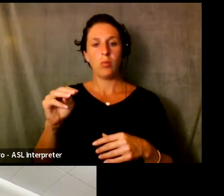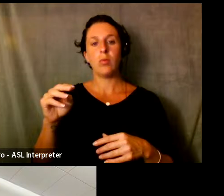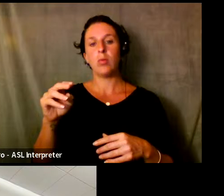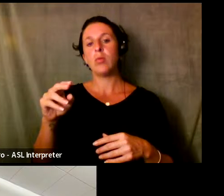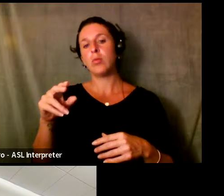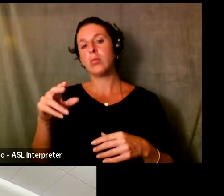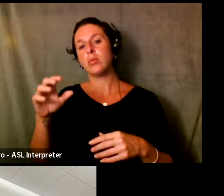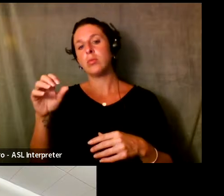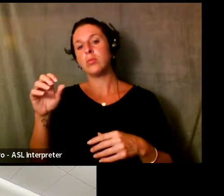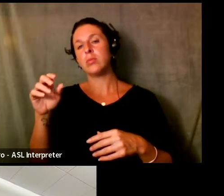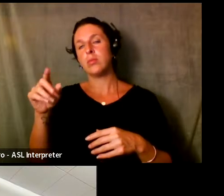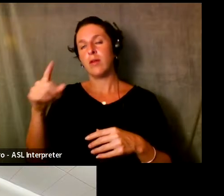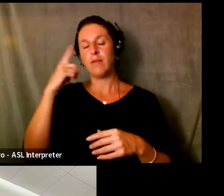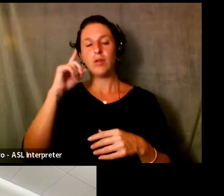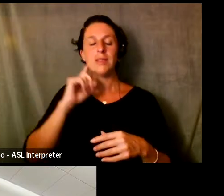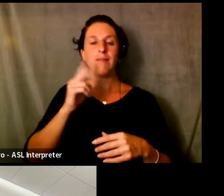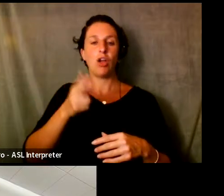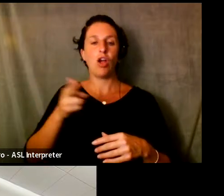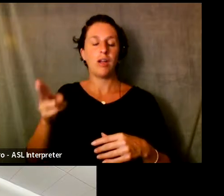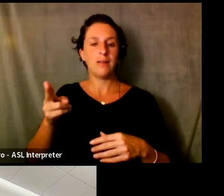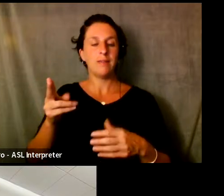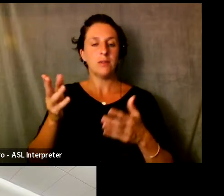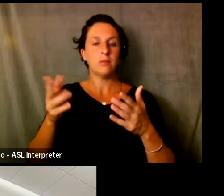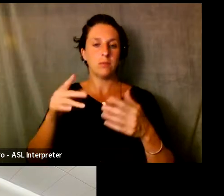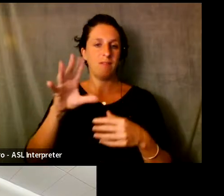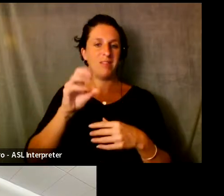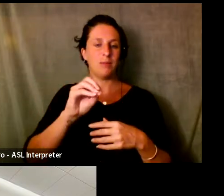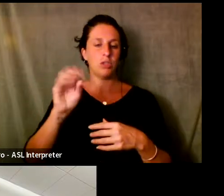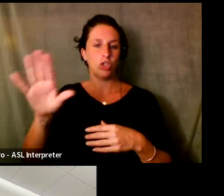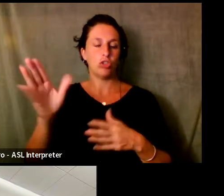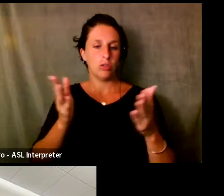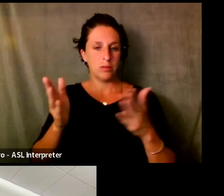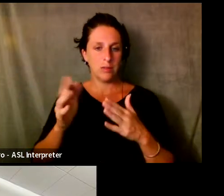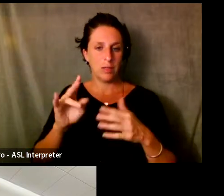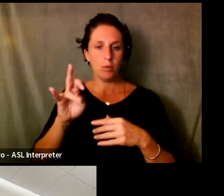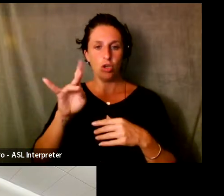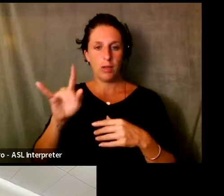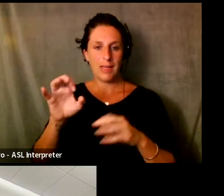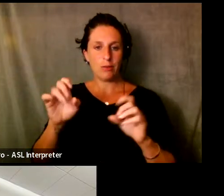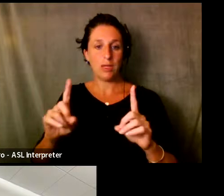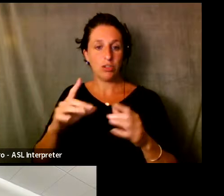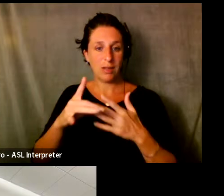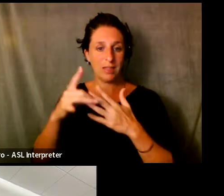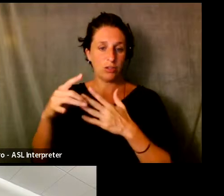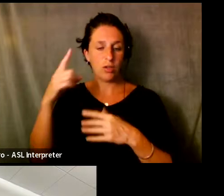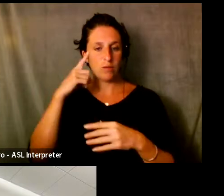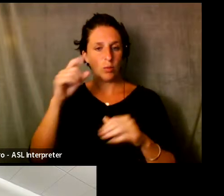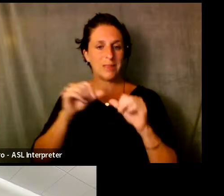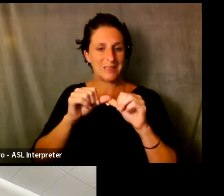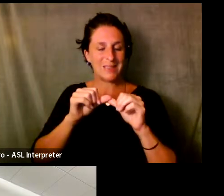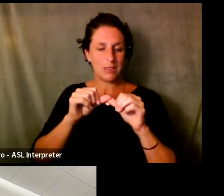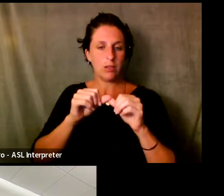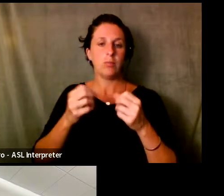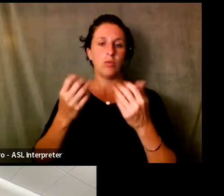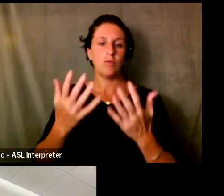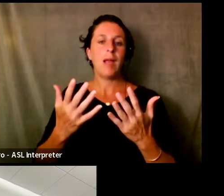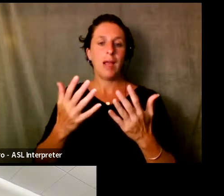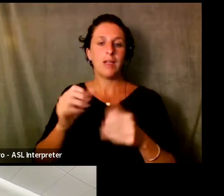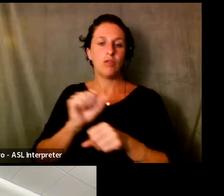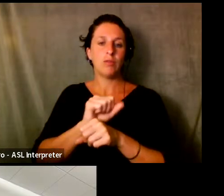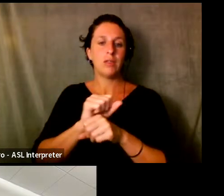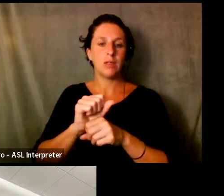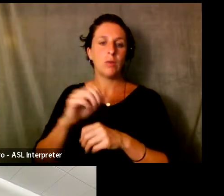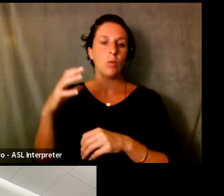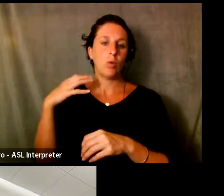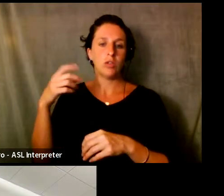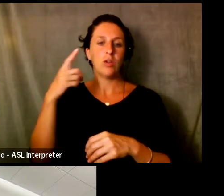50% of her services, and a renewed MOU with Berkeley Educational Leadership to continue providing career coaching to up to 5 administrators